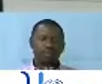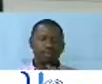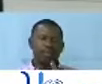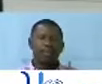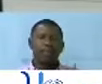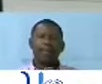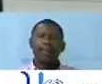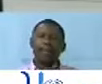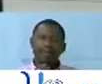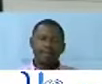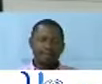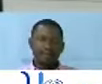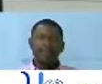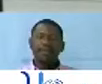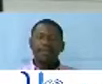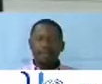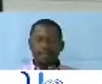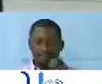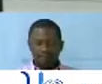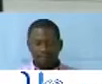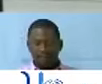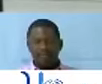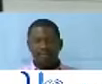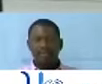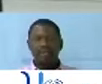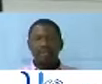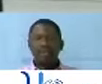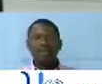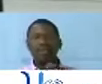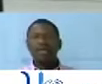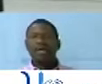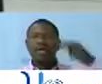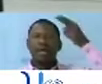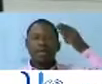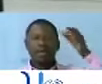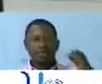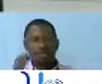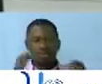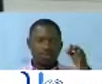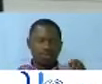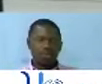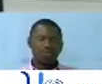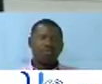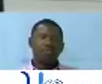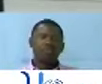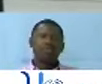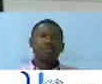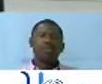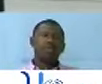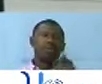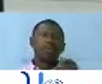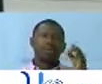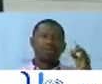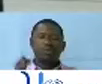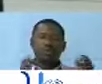court. Ñu daldi bind nak lolu ci High Court bi pour dingat ko. And the court ruled